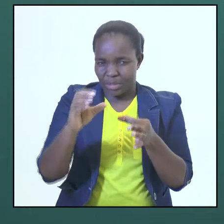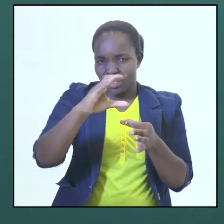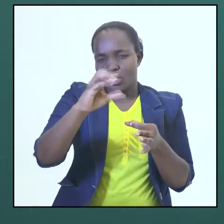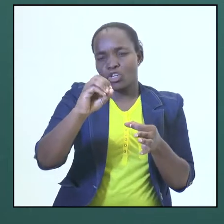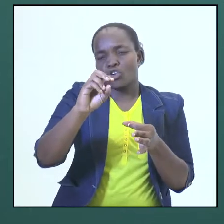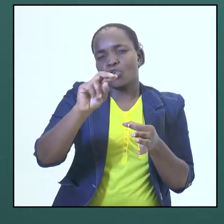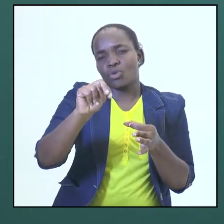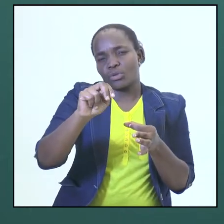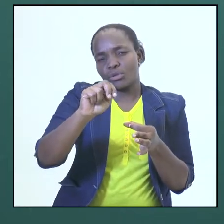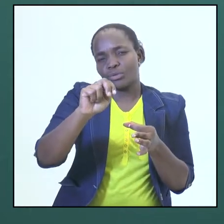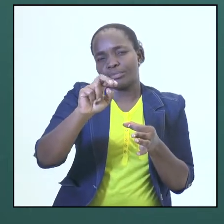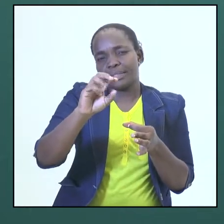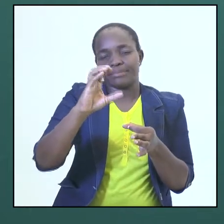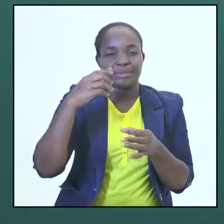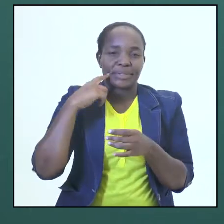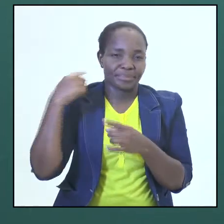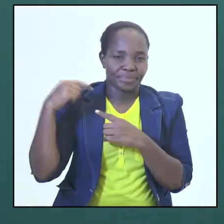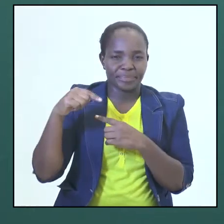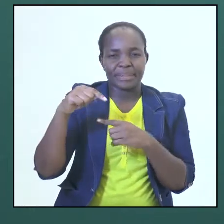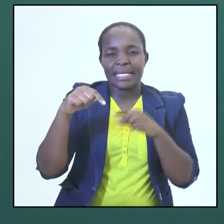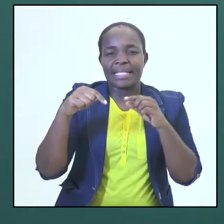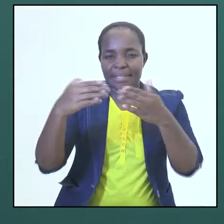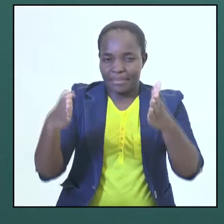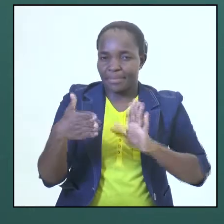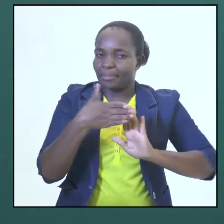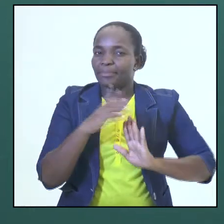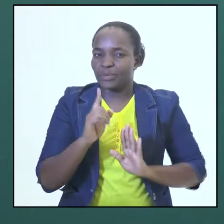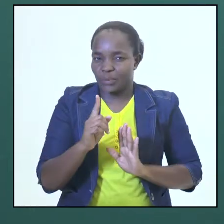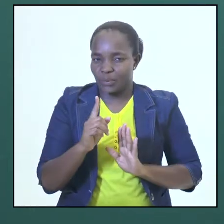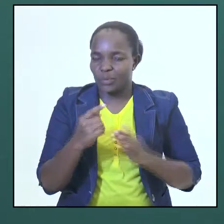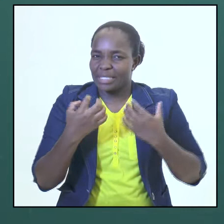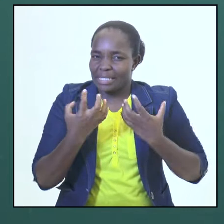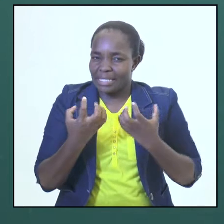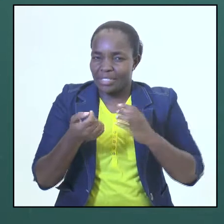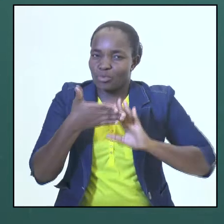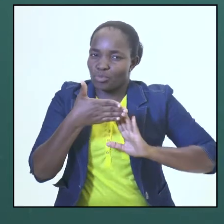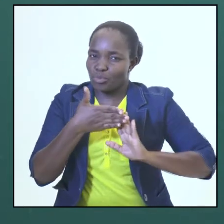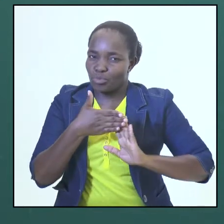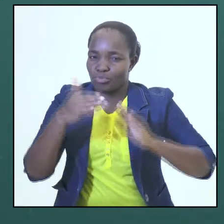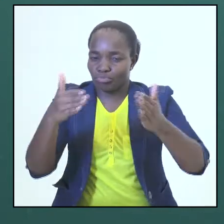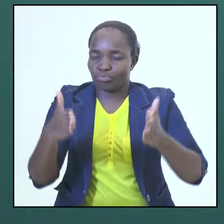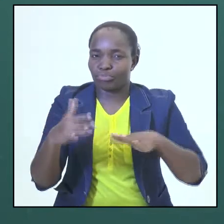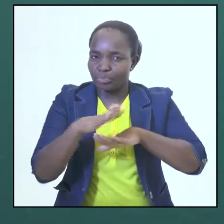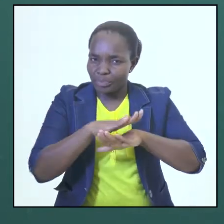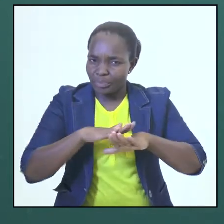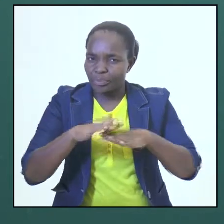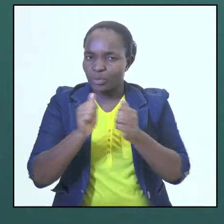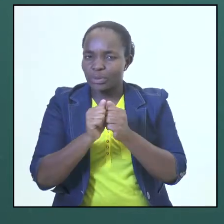is. Describe the need for the conservation of species, their habitats and natural